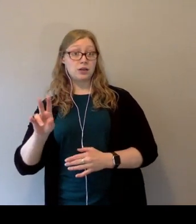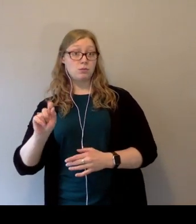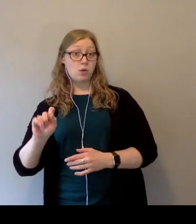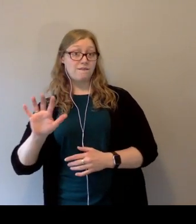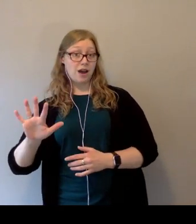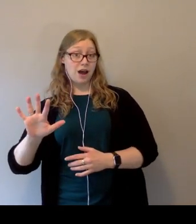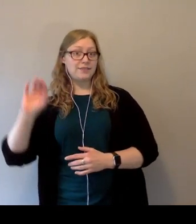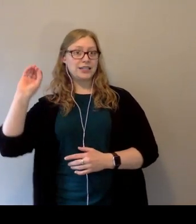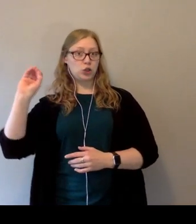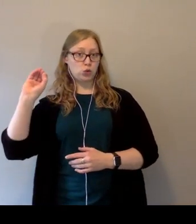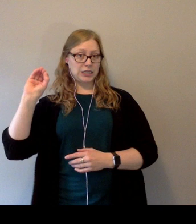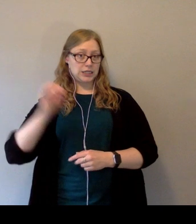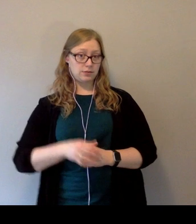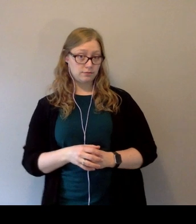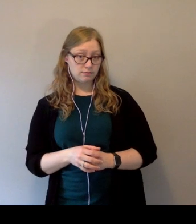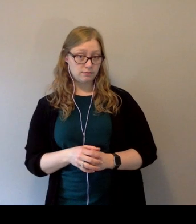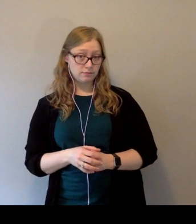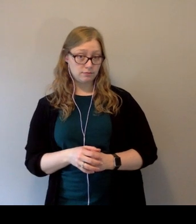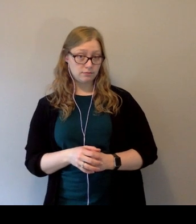degrees.